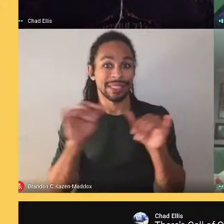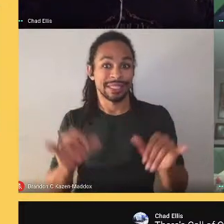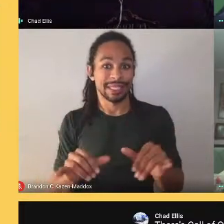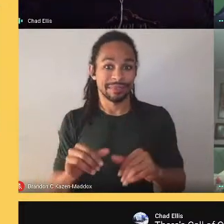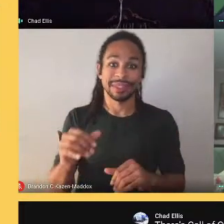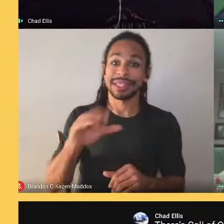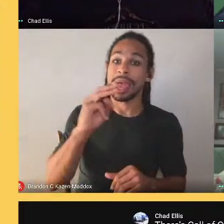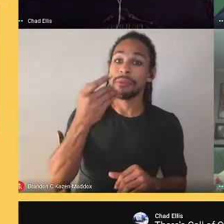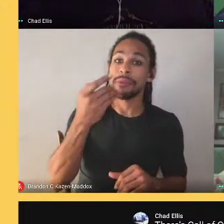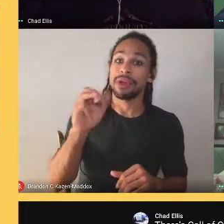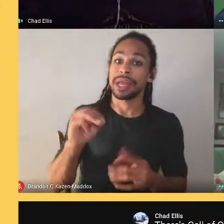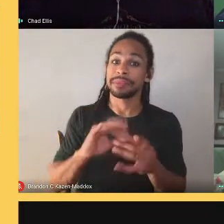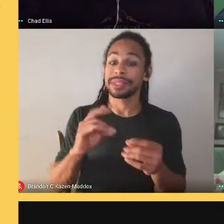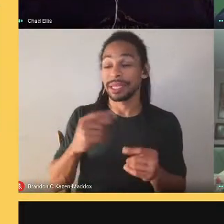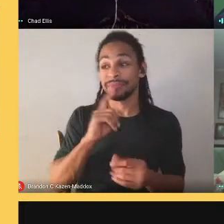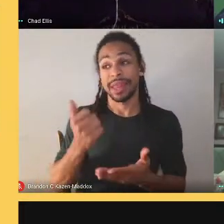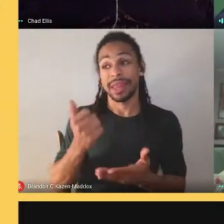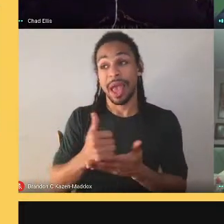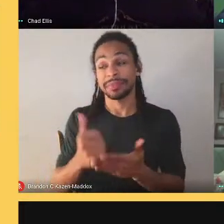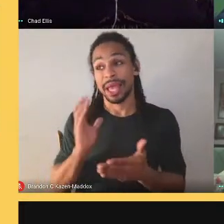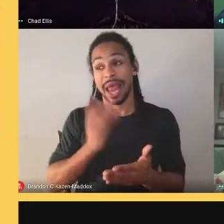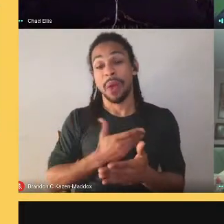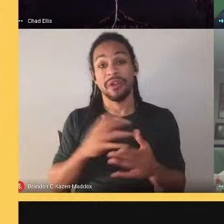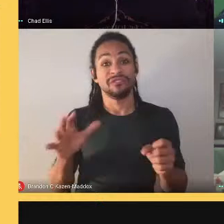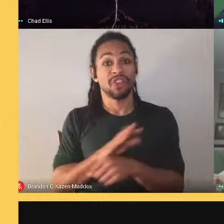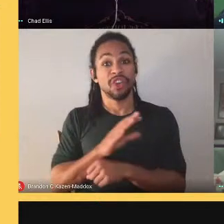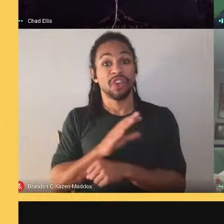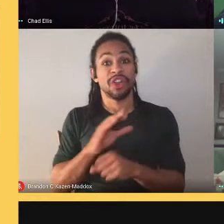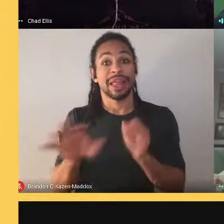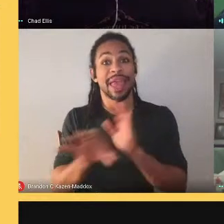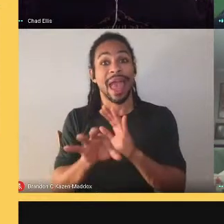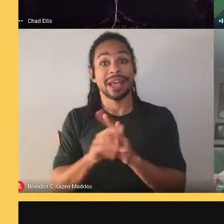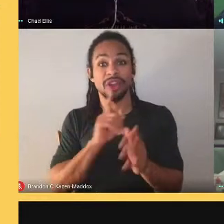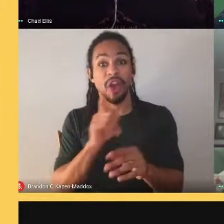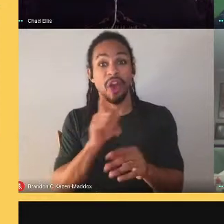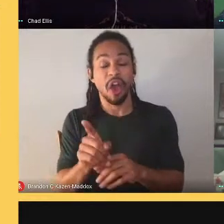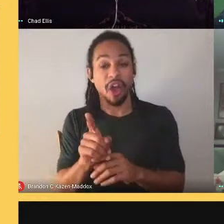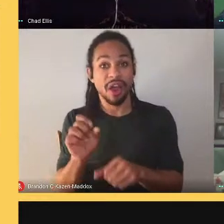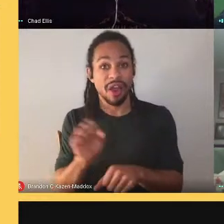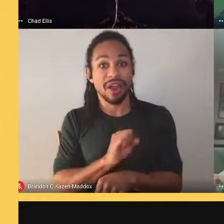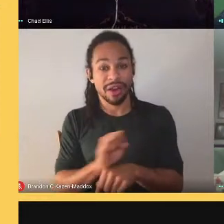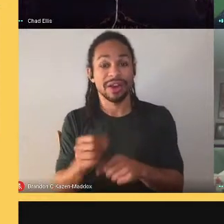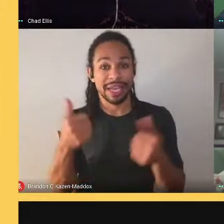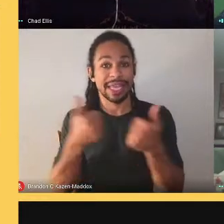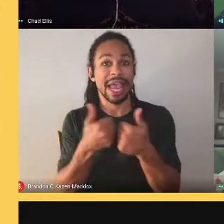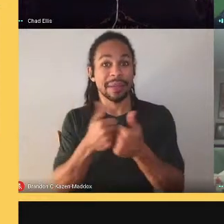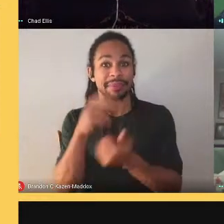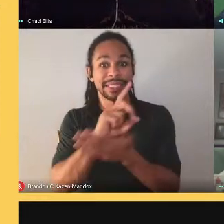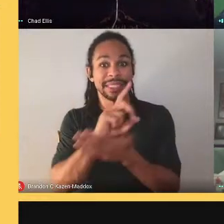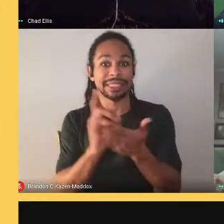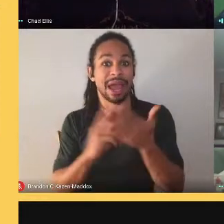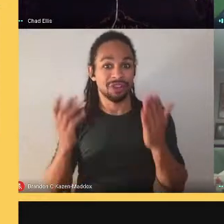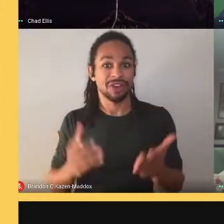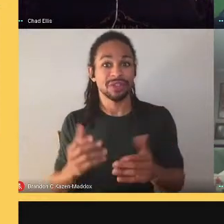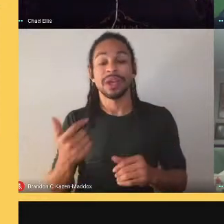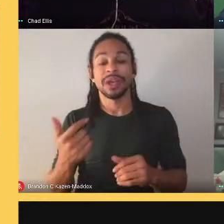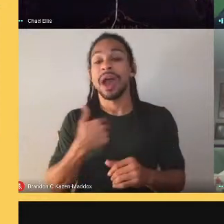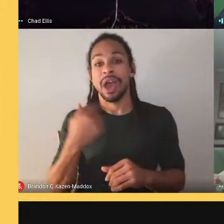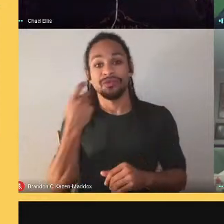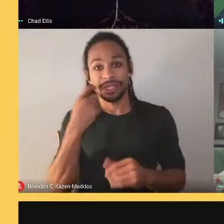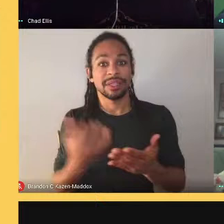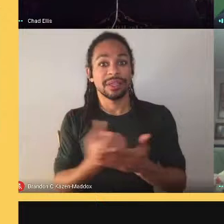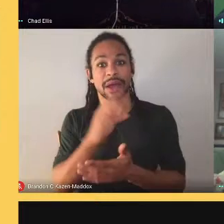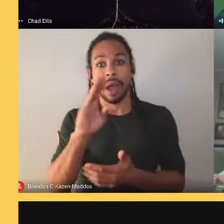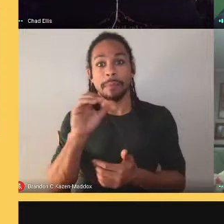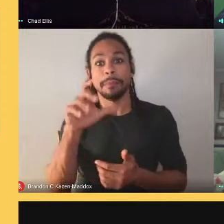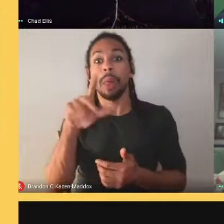that. Yeah. That yeah, is... Ajay just recently got Bolt out, which is a great system. And then Amr